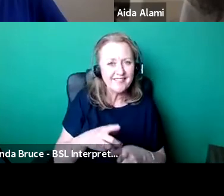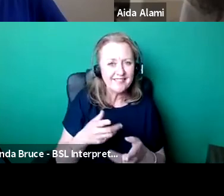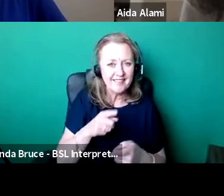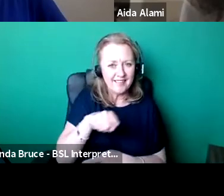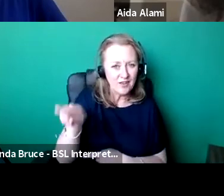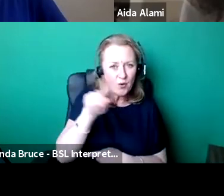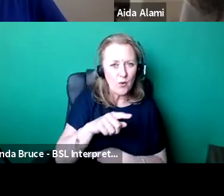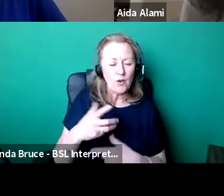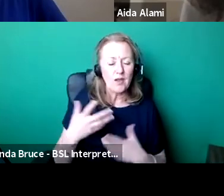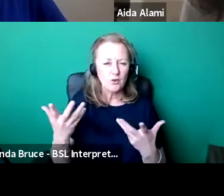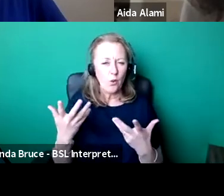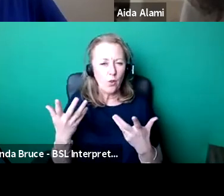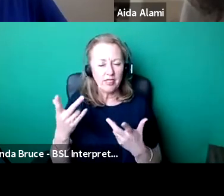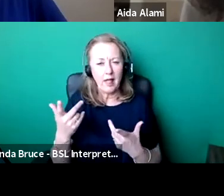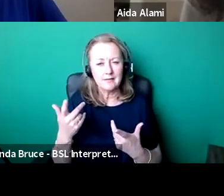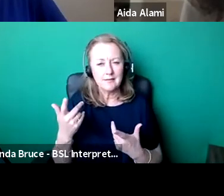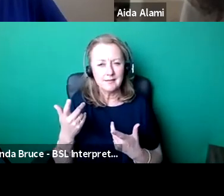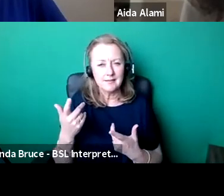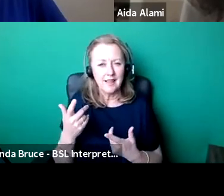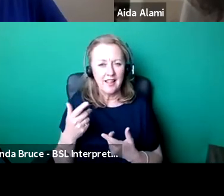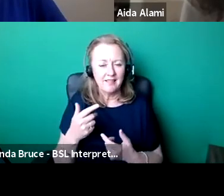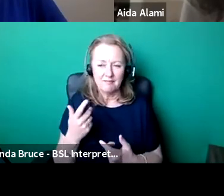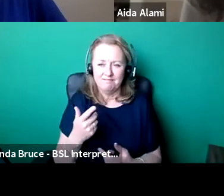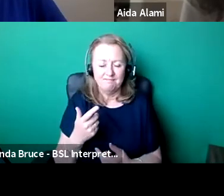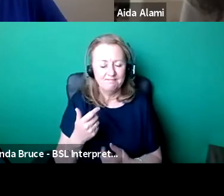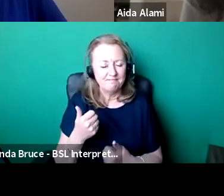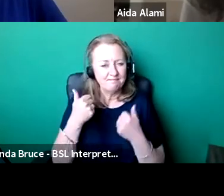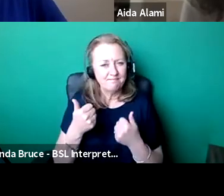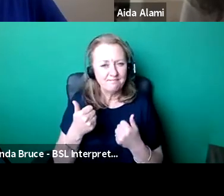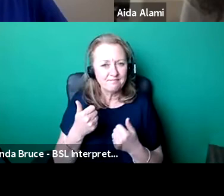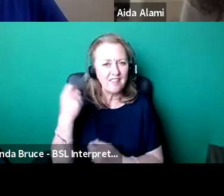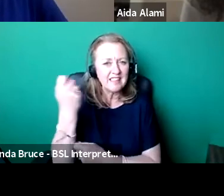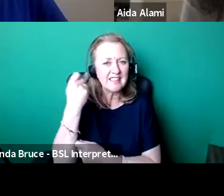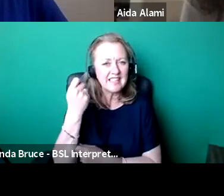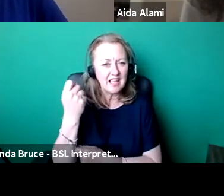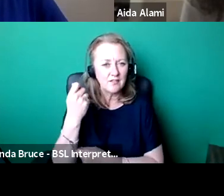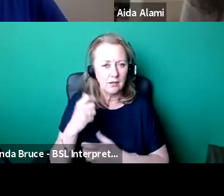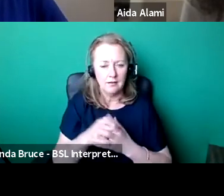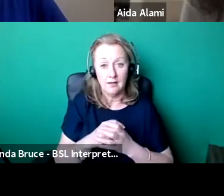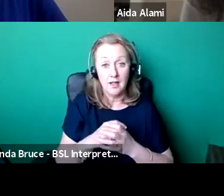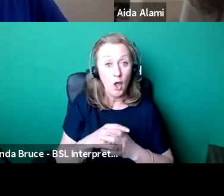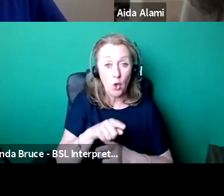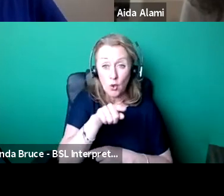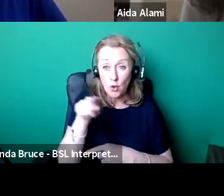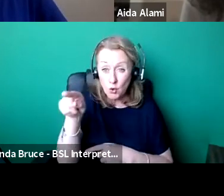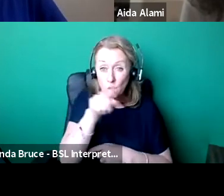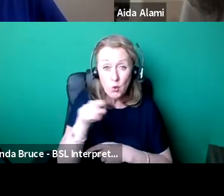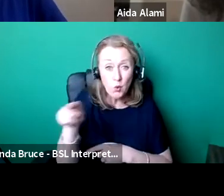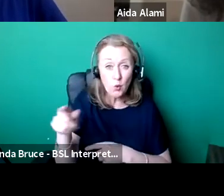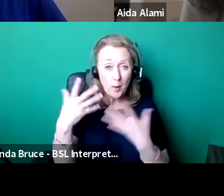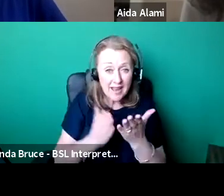ultimate signal of success and positive reception in the region. Does anyone want to share anything else? I mean, all of you have been tweeted about